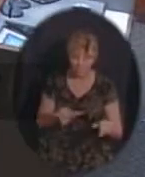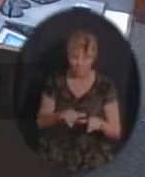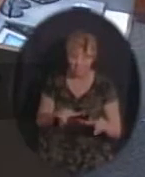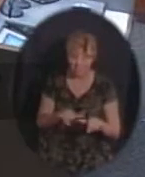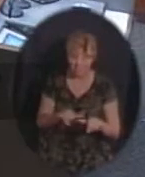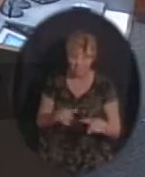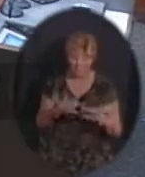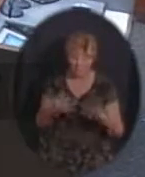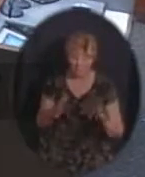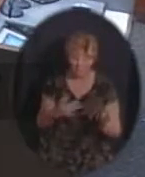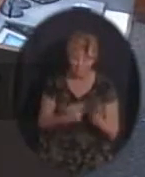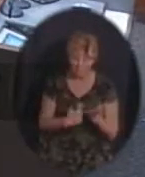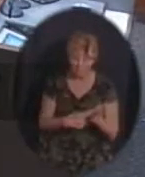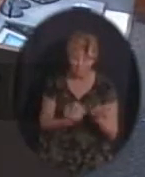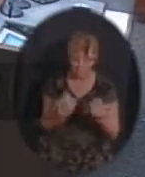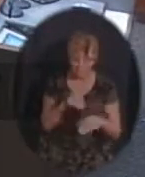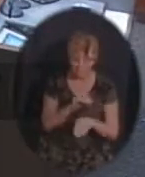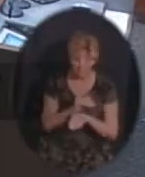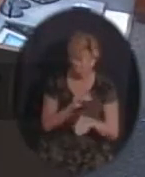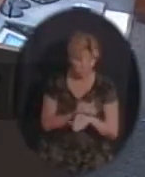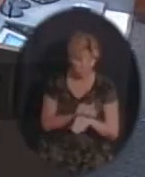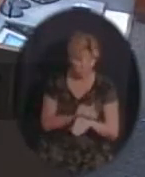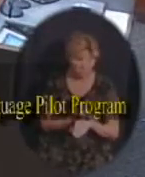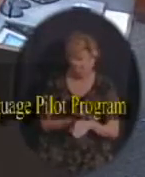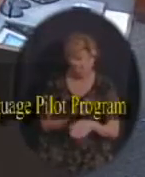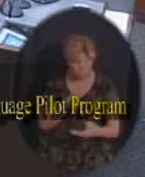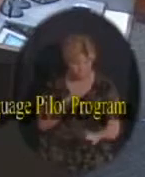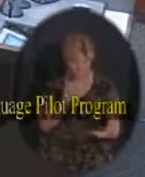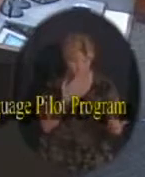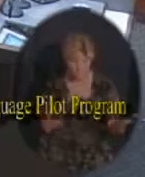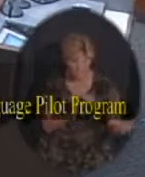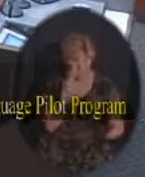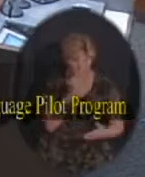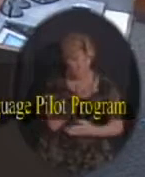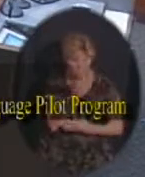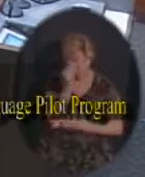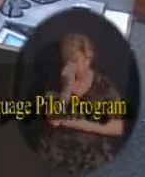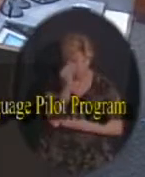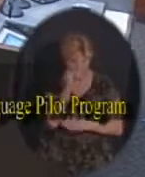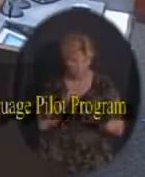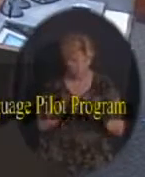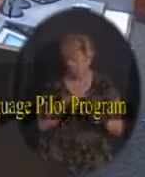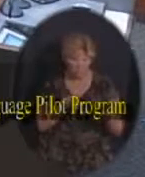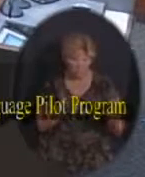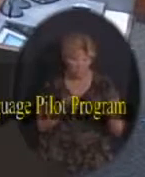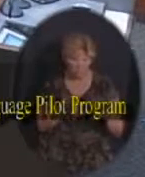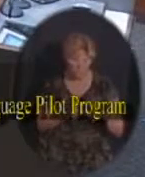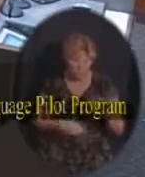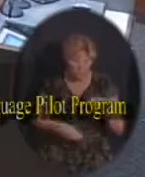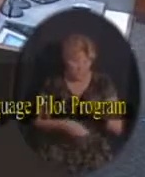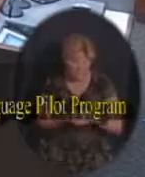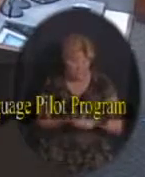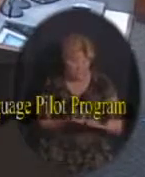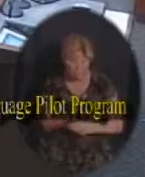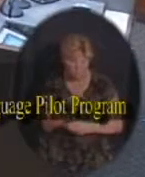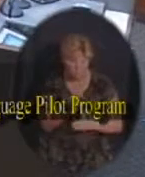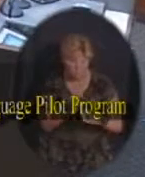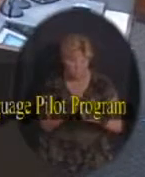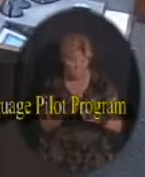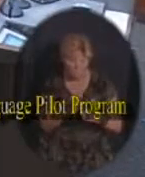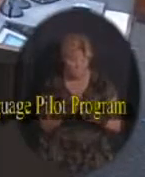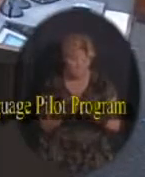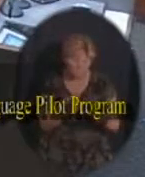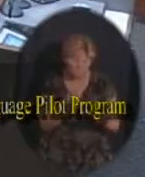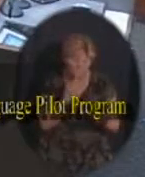evening. All right. Okay, and I appreciate that perspective, Mr. Churchman. I just wanted to put that out there for us to be able to say we thought about it.